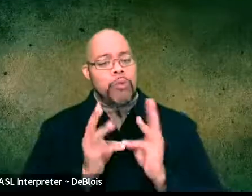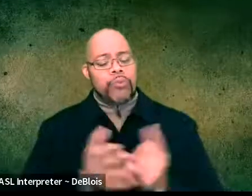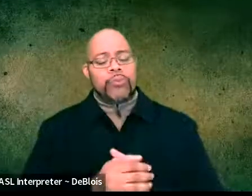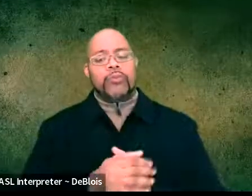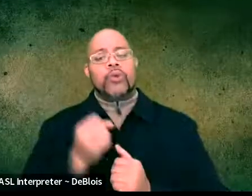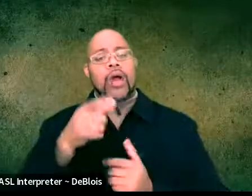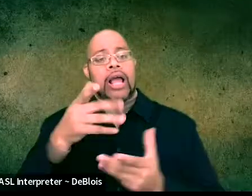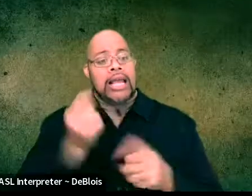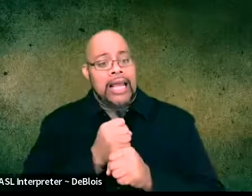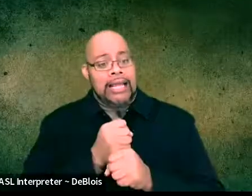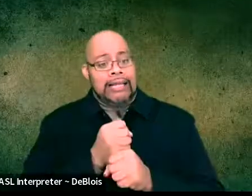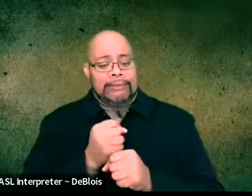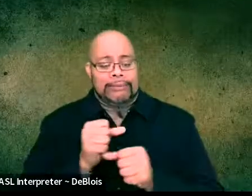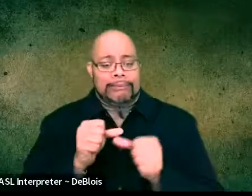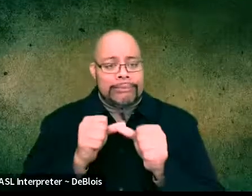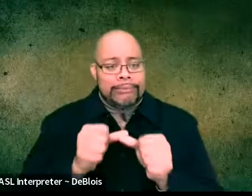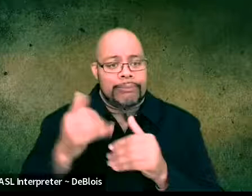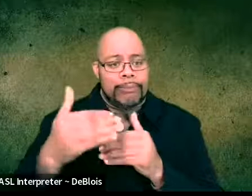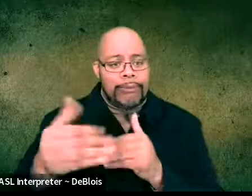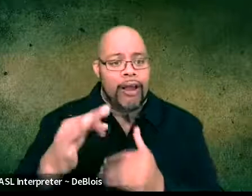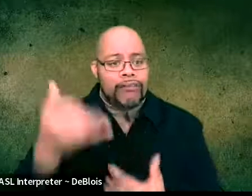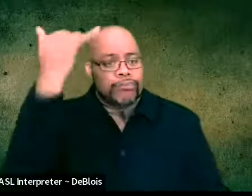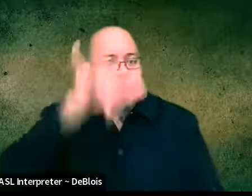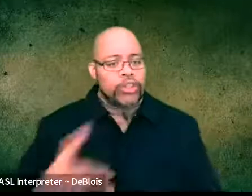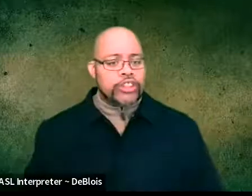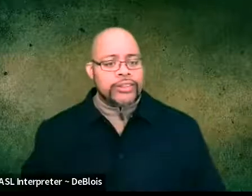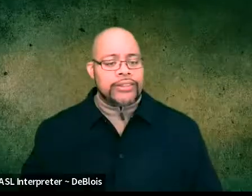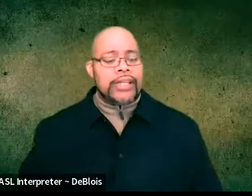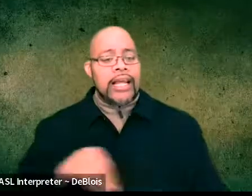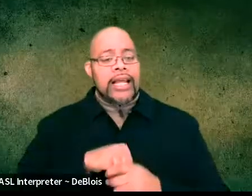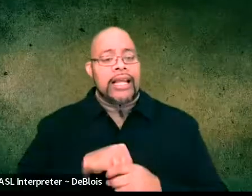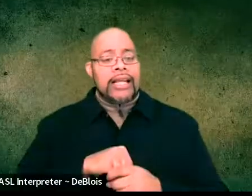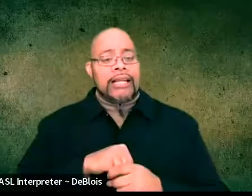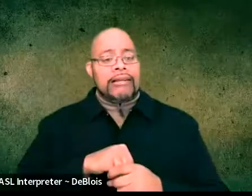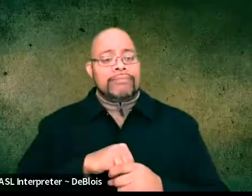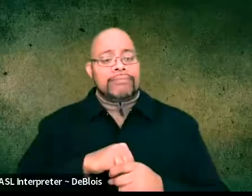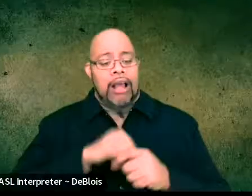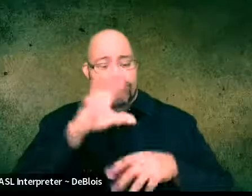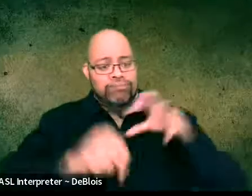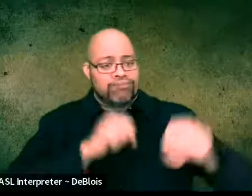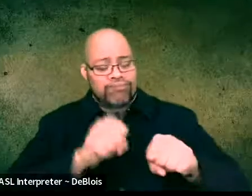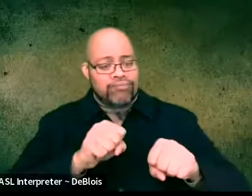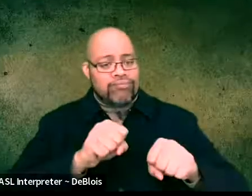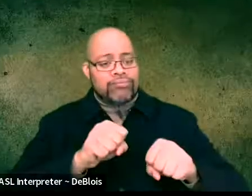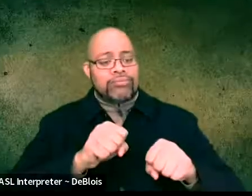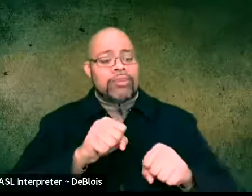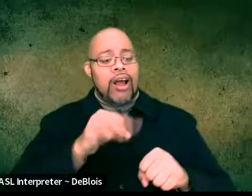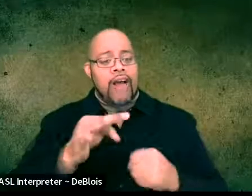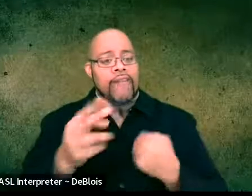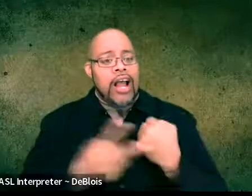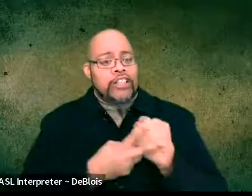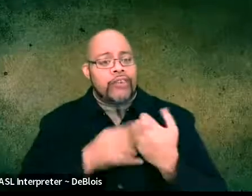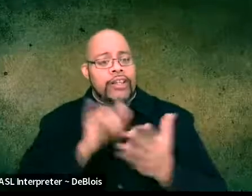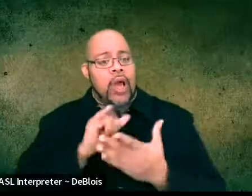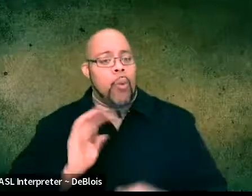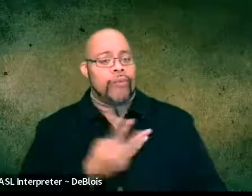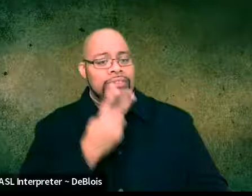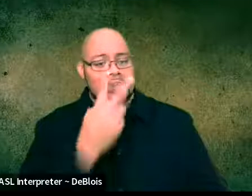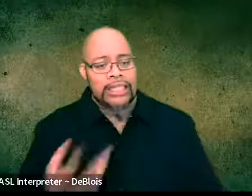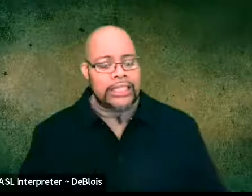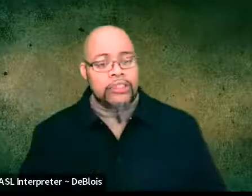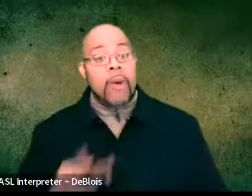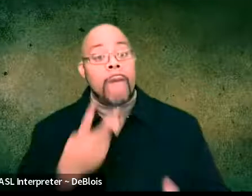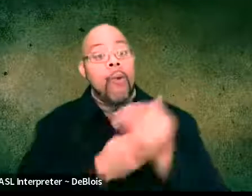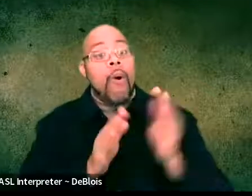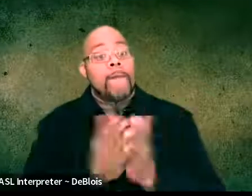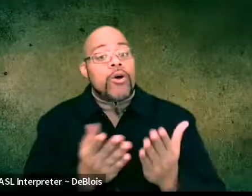you get a perpetuation of foolishness and the colonization of conservation that we've seen. So both of these books